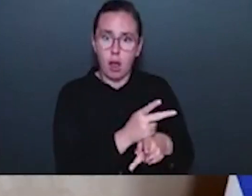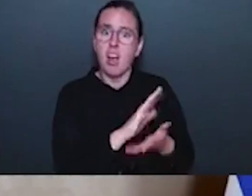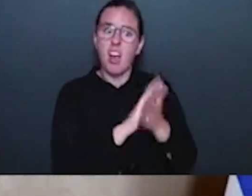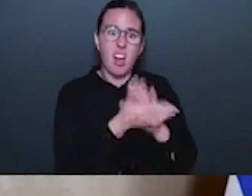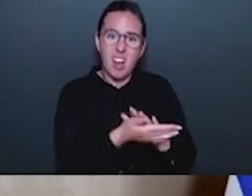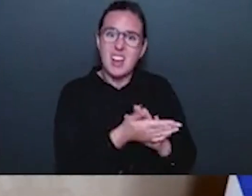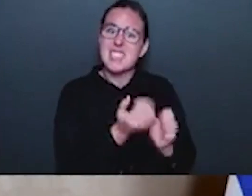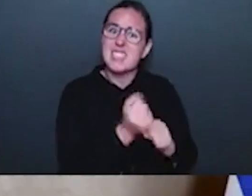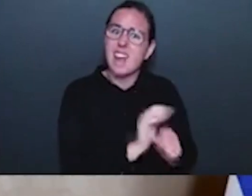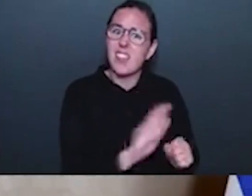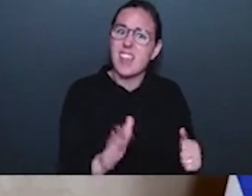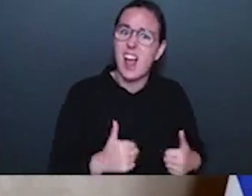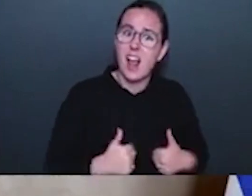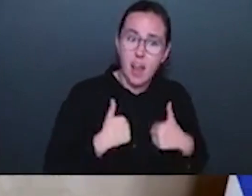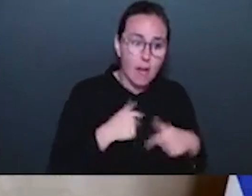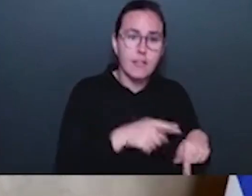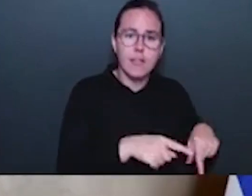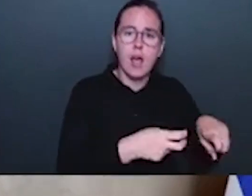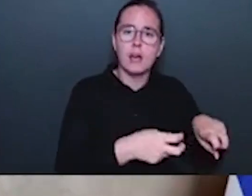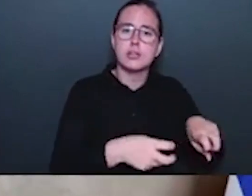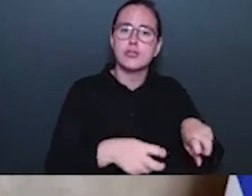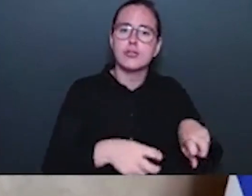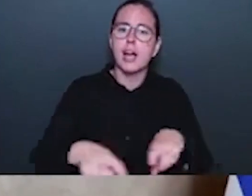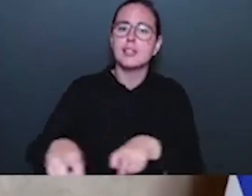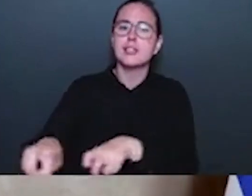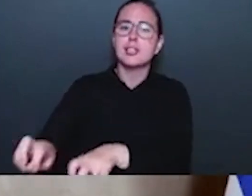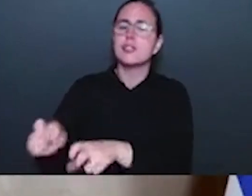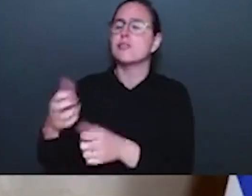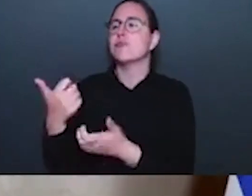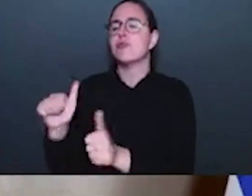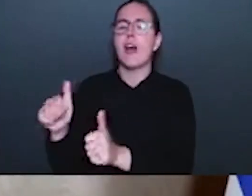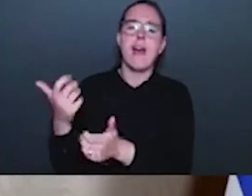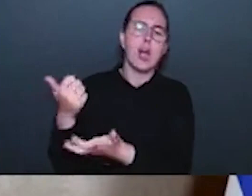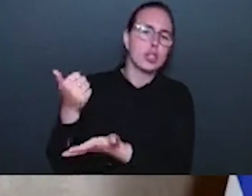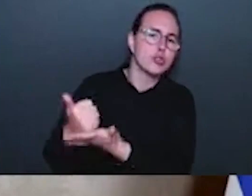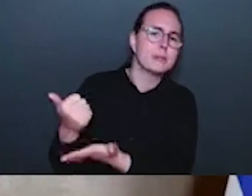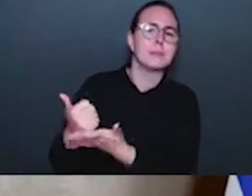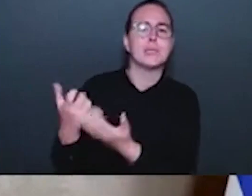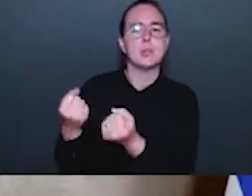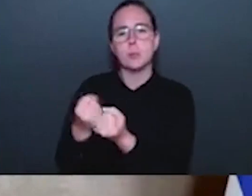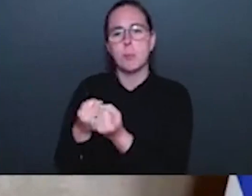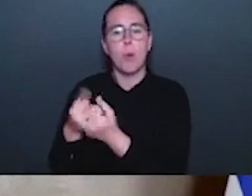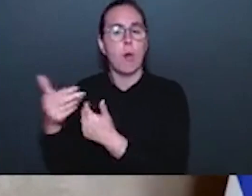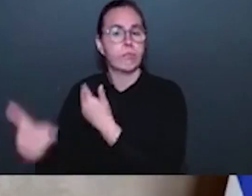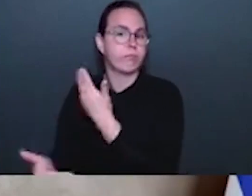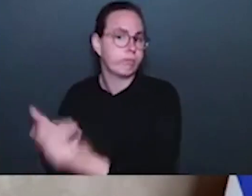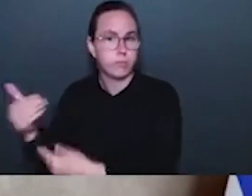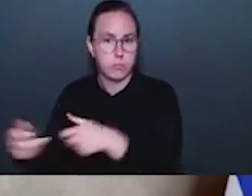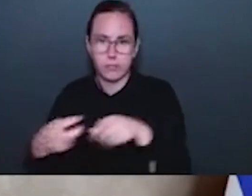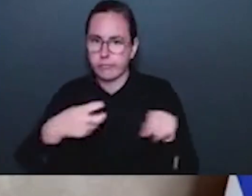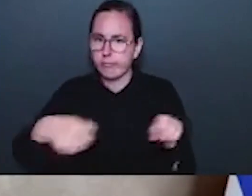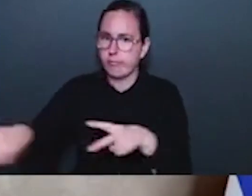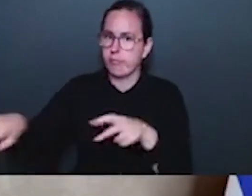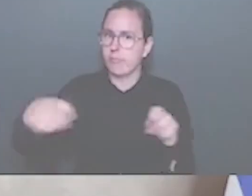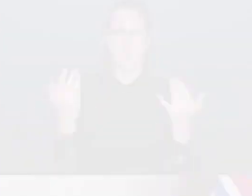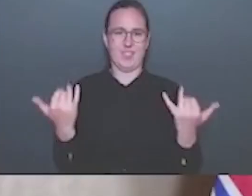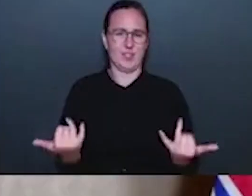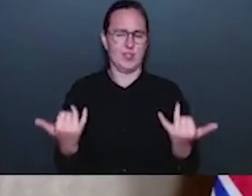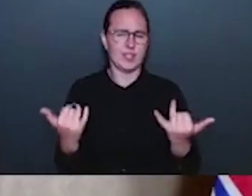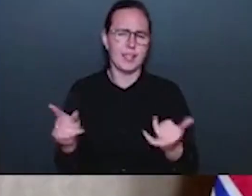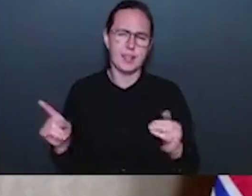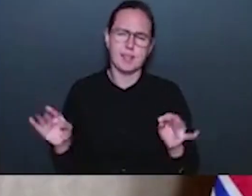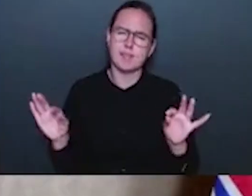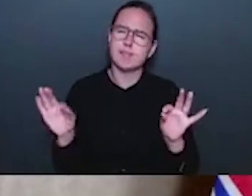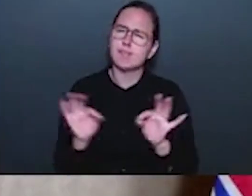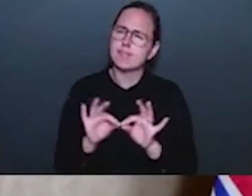ensure equitable access to treatment and support for a healing journey that is trauma-informed and culturally safe.